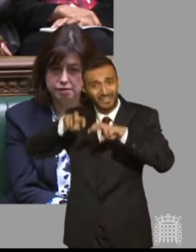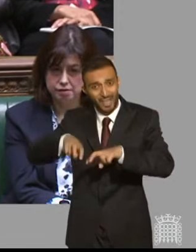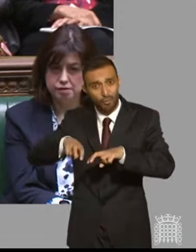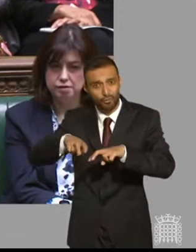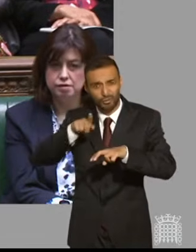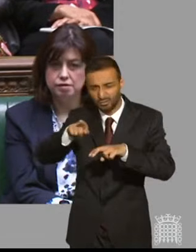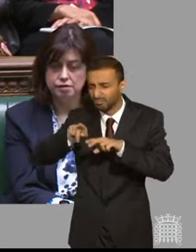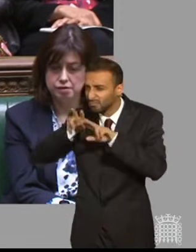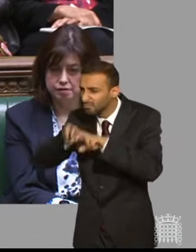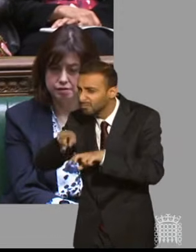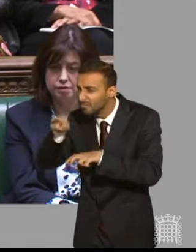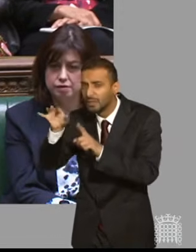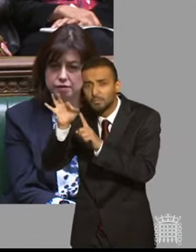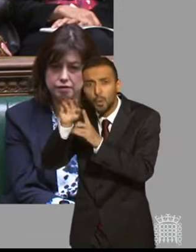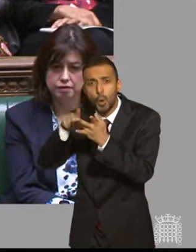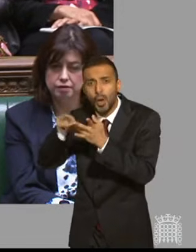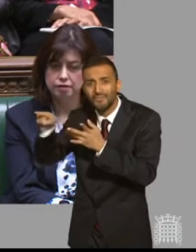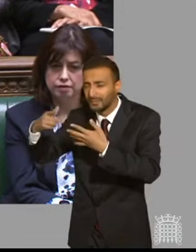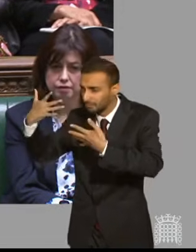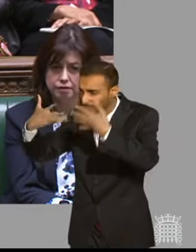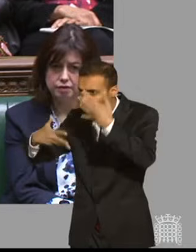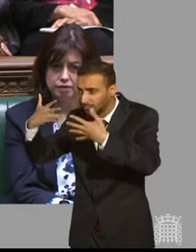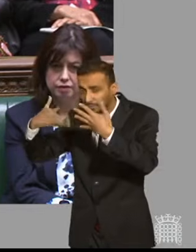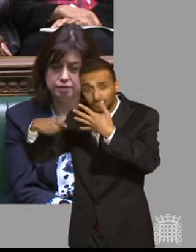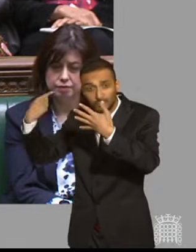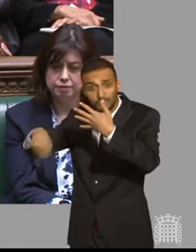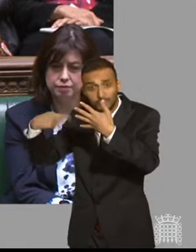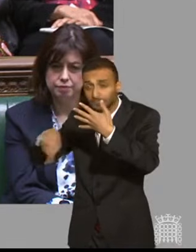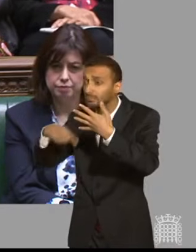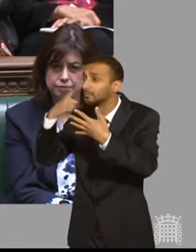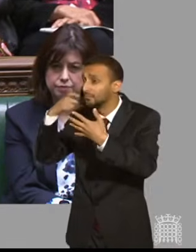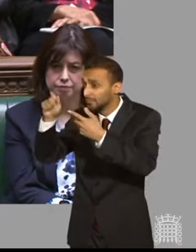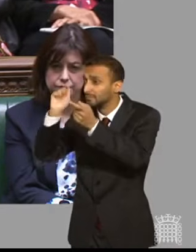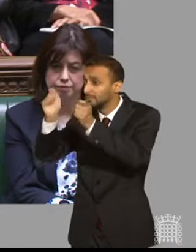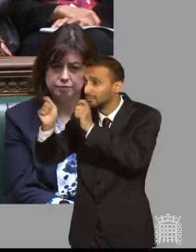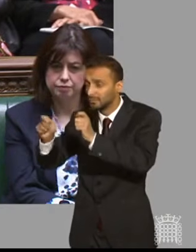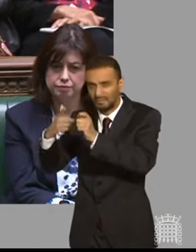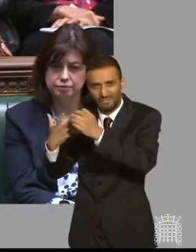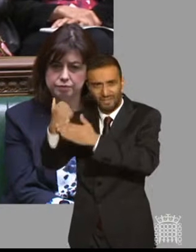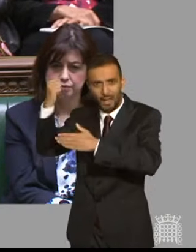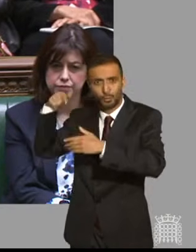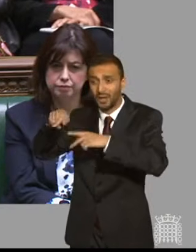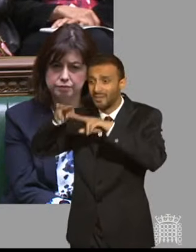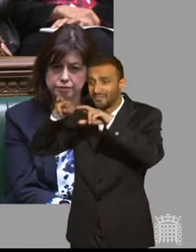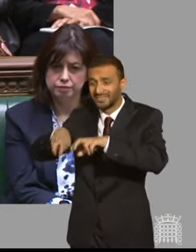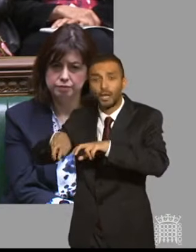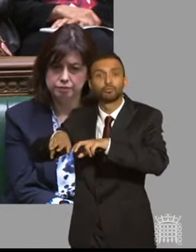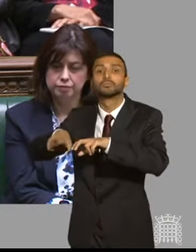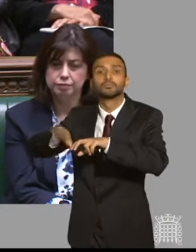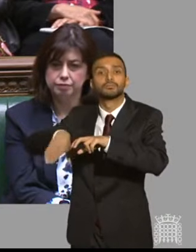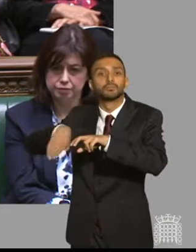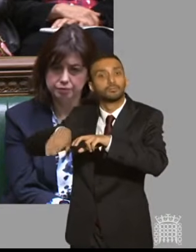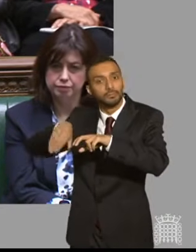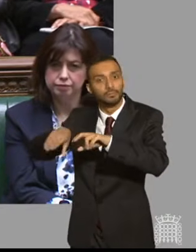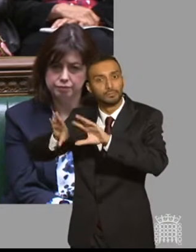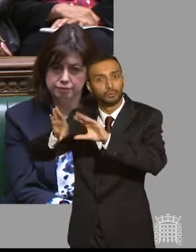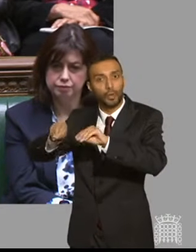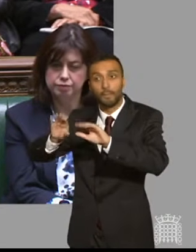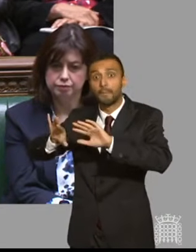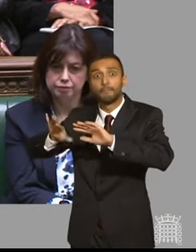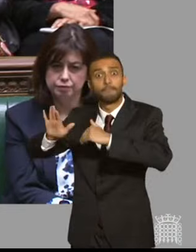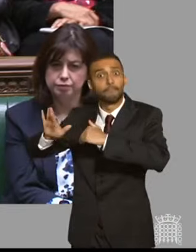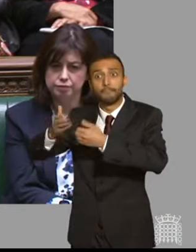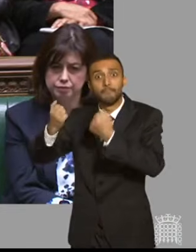was completed. Now, had that investigation revealed that they could be altered, which we now know to be the